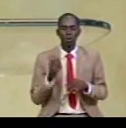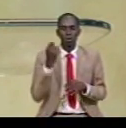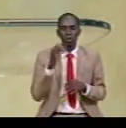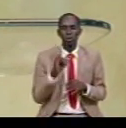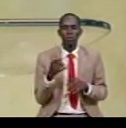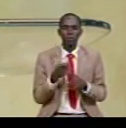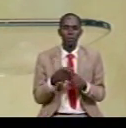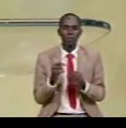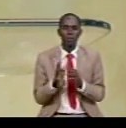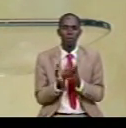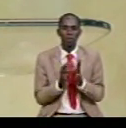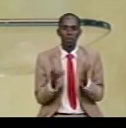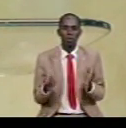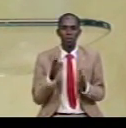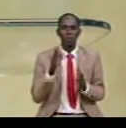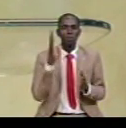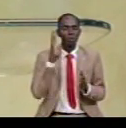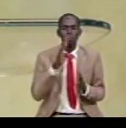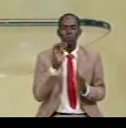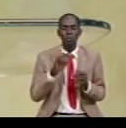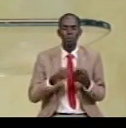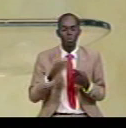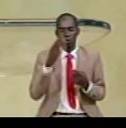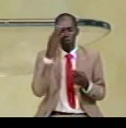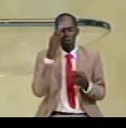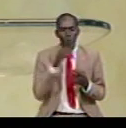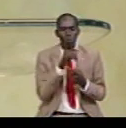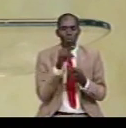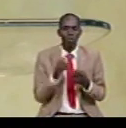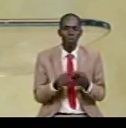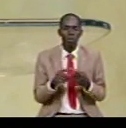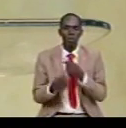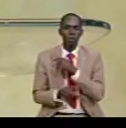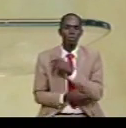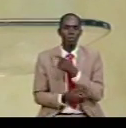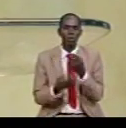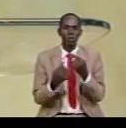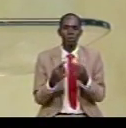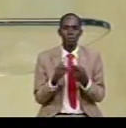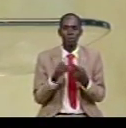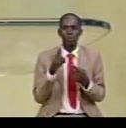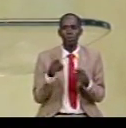as temptation coming to you as a believer. In